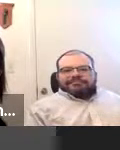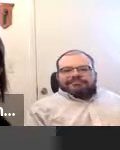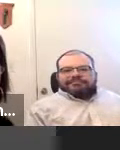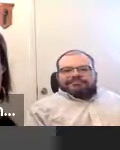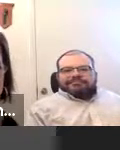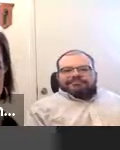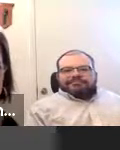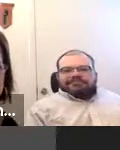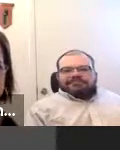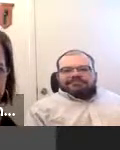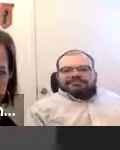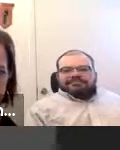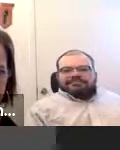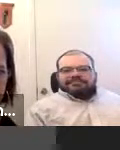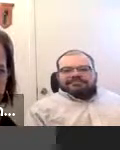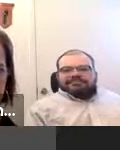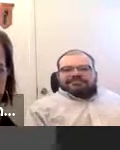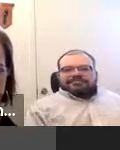So